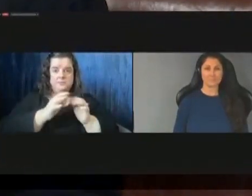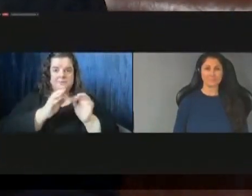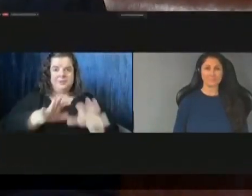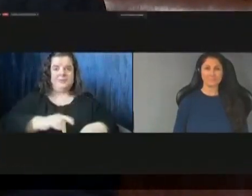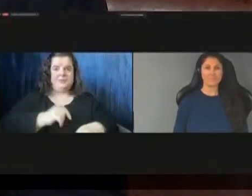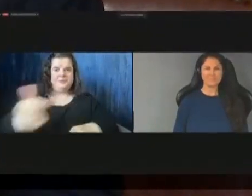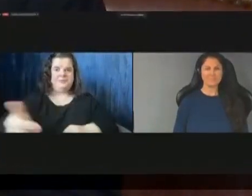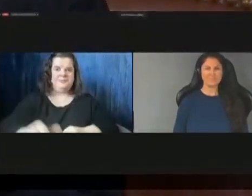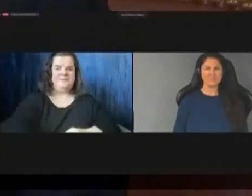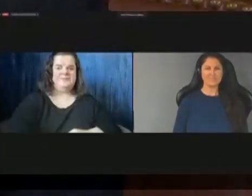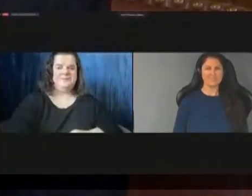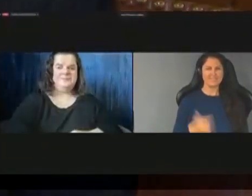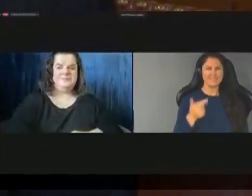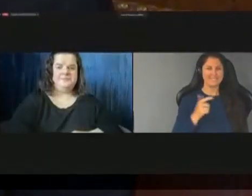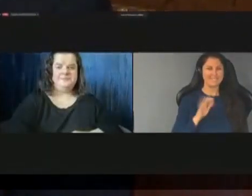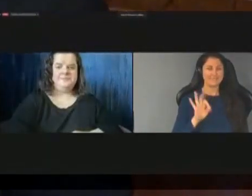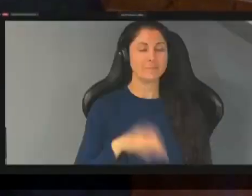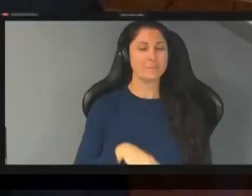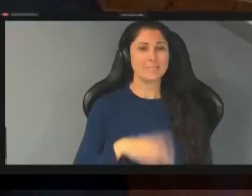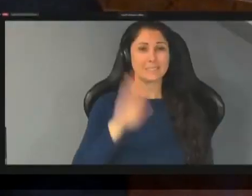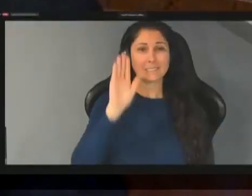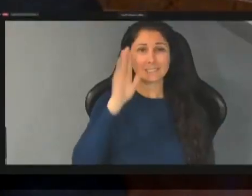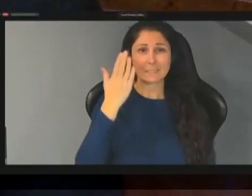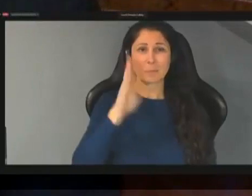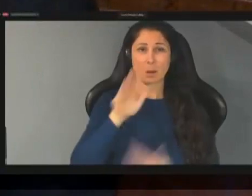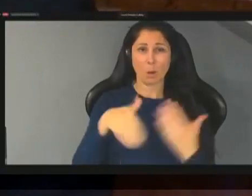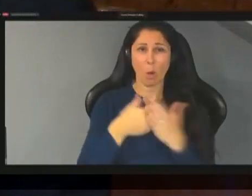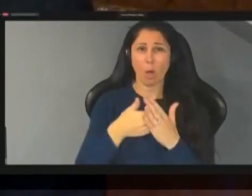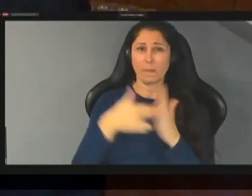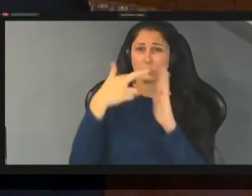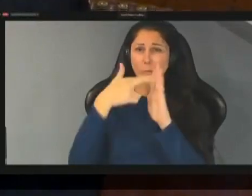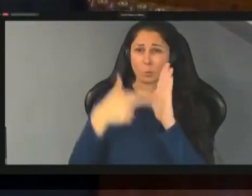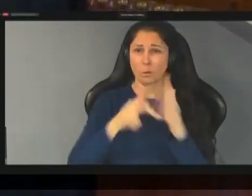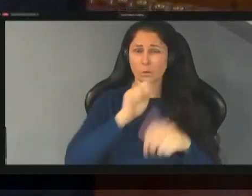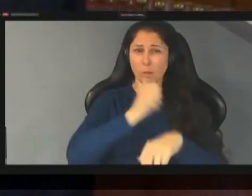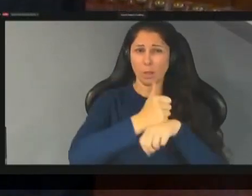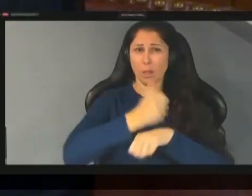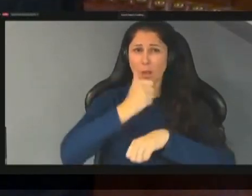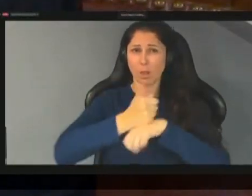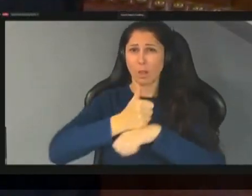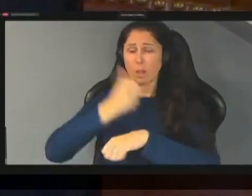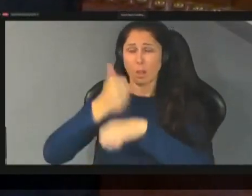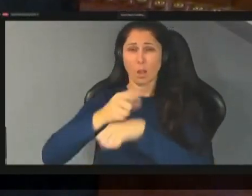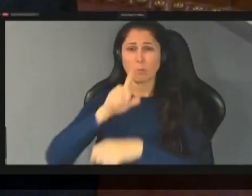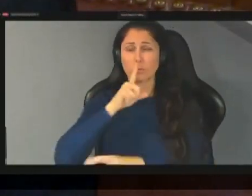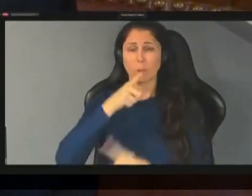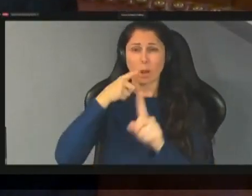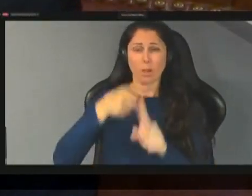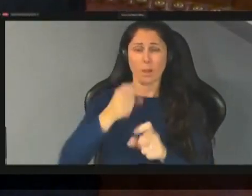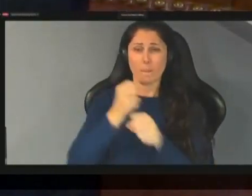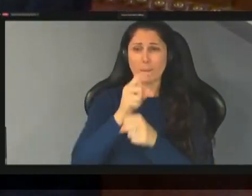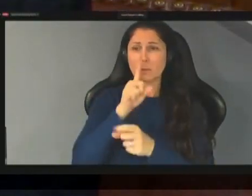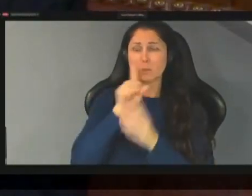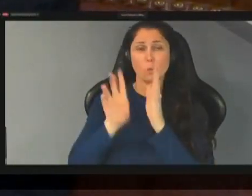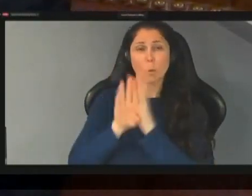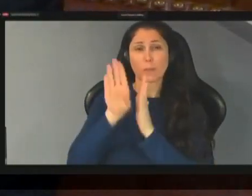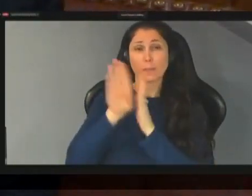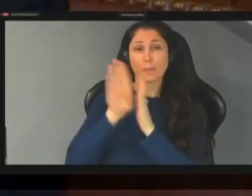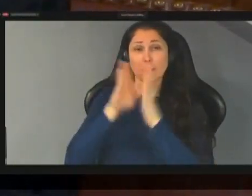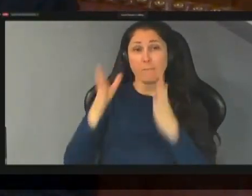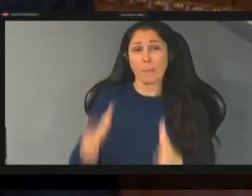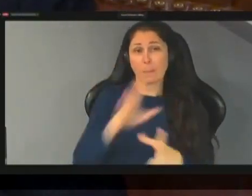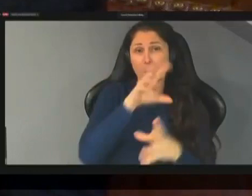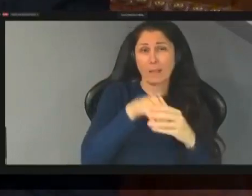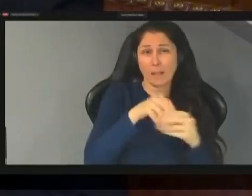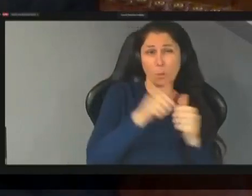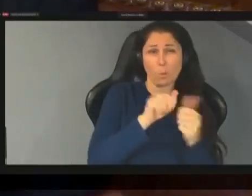it seems like all these rules that we're putting in place, you know, are about ensuring that the developers are engaging with the communities. So maybe, I mean,